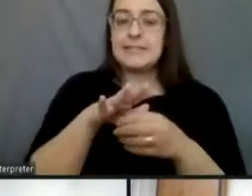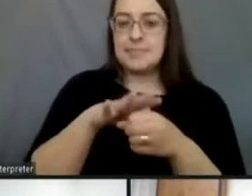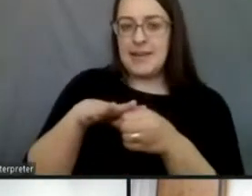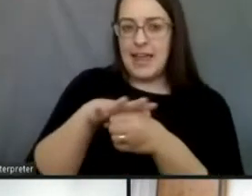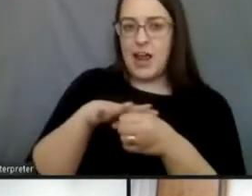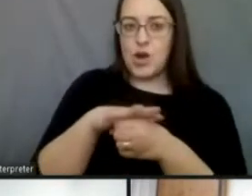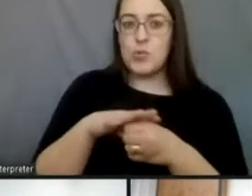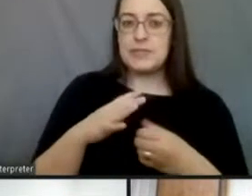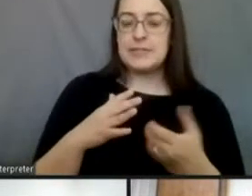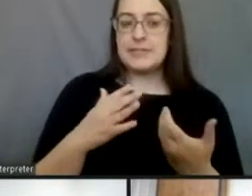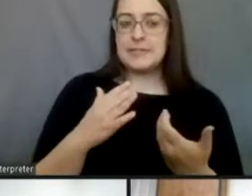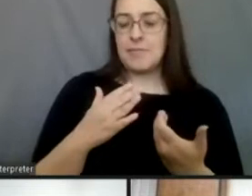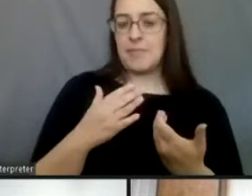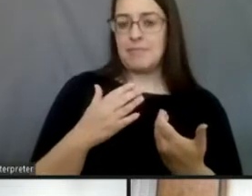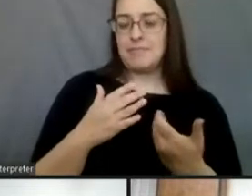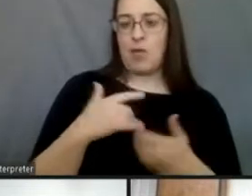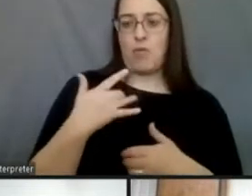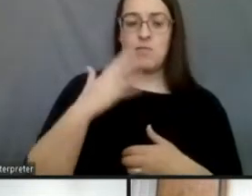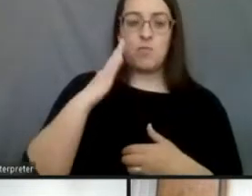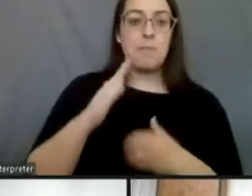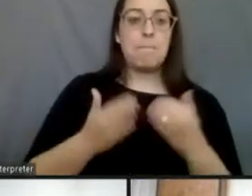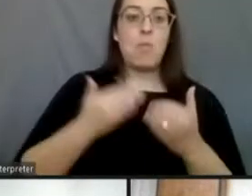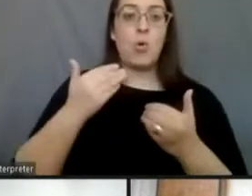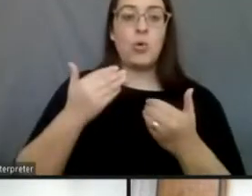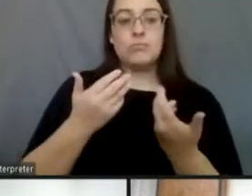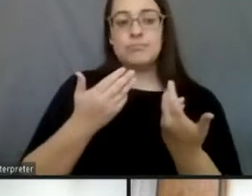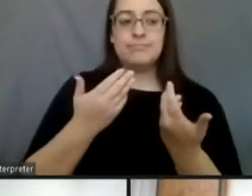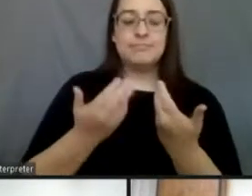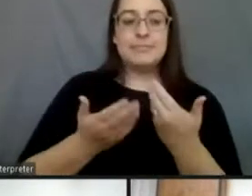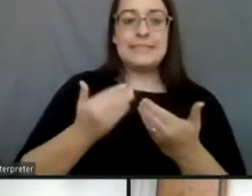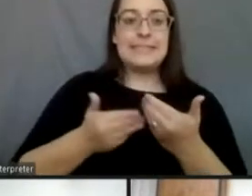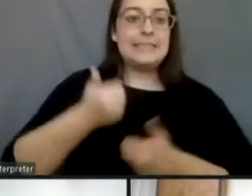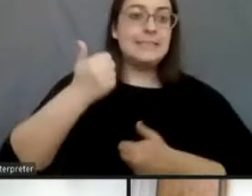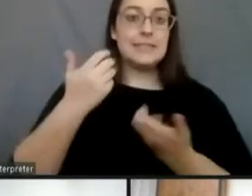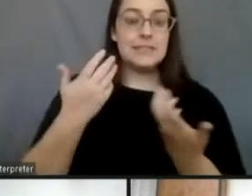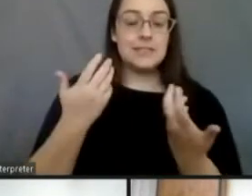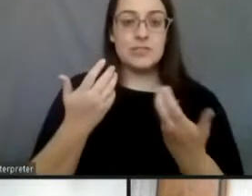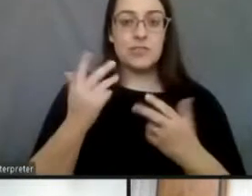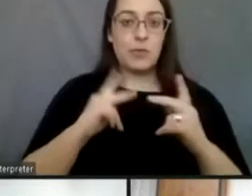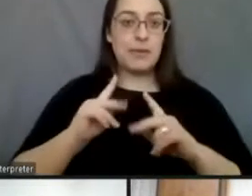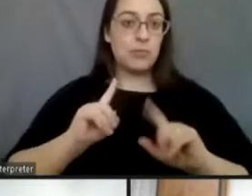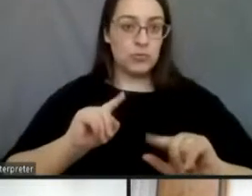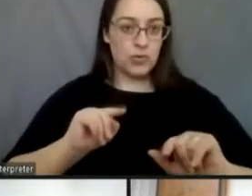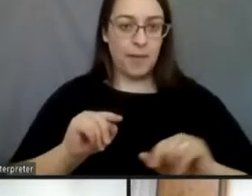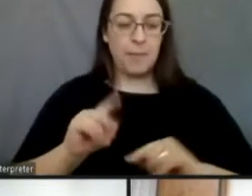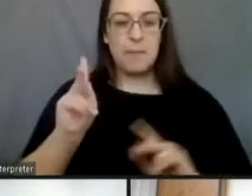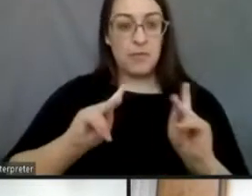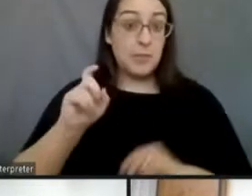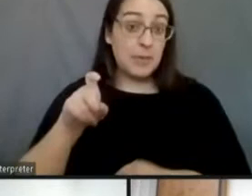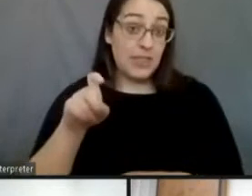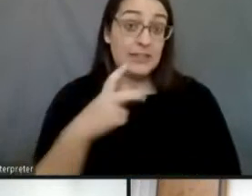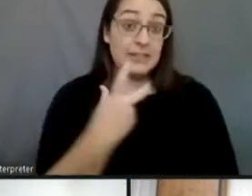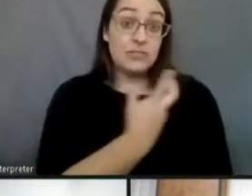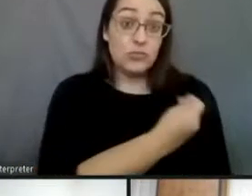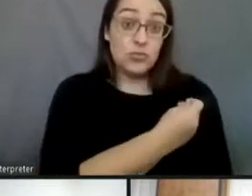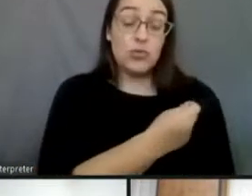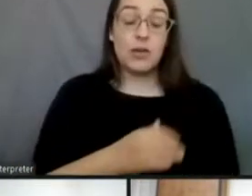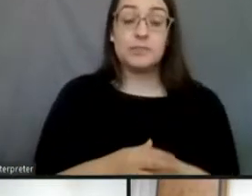are most convenient for our community and for patients who need vaccine. And so we